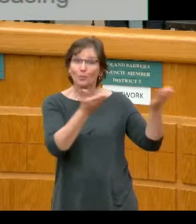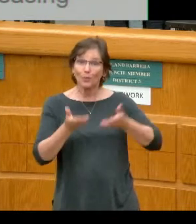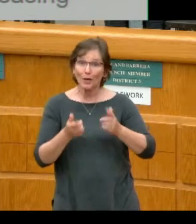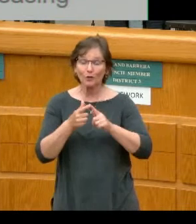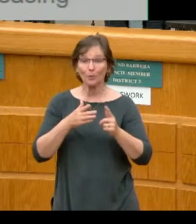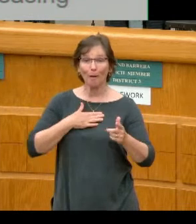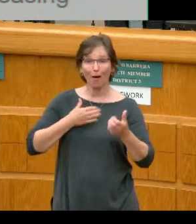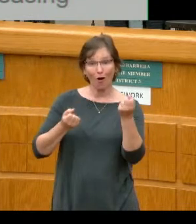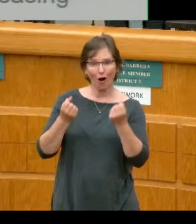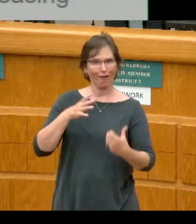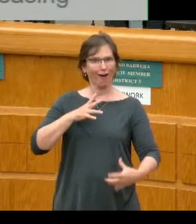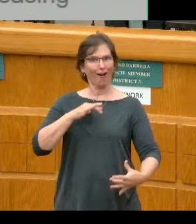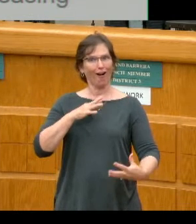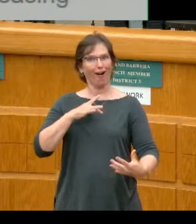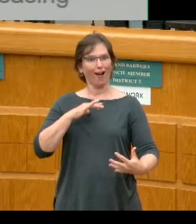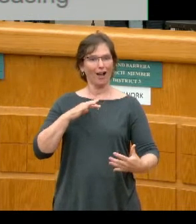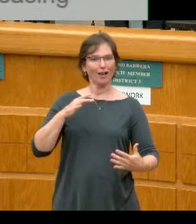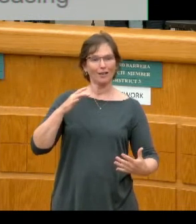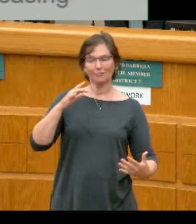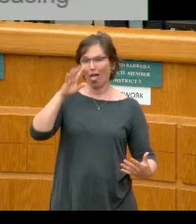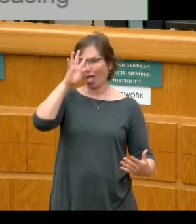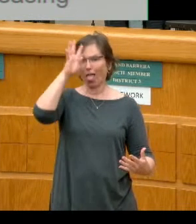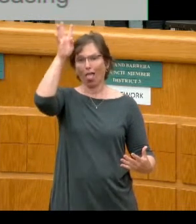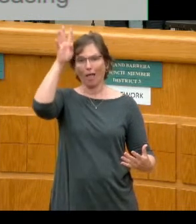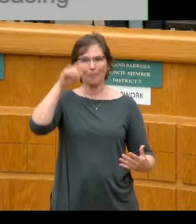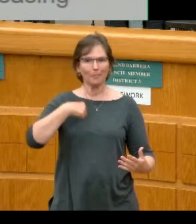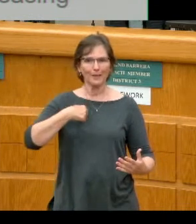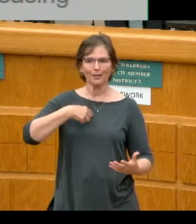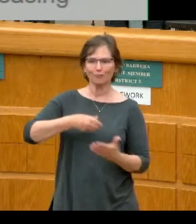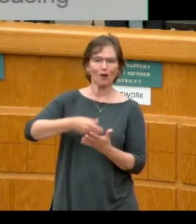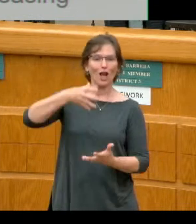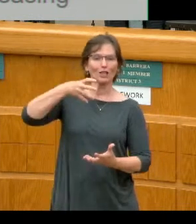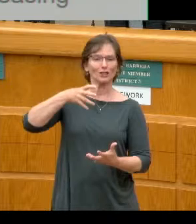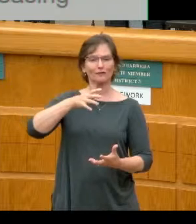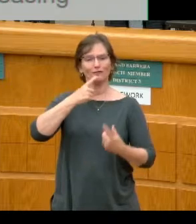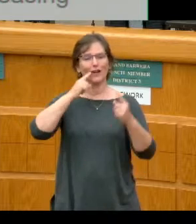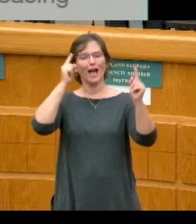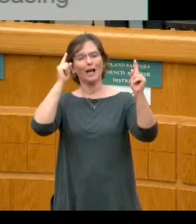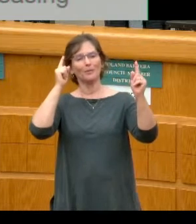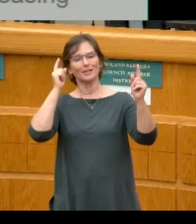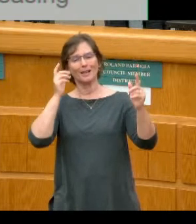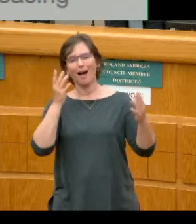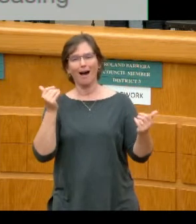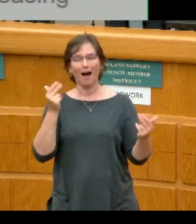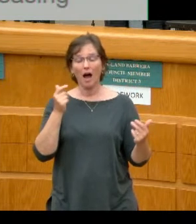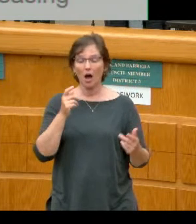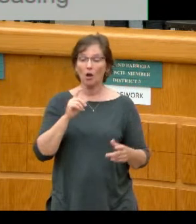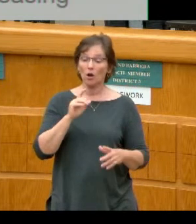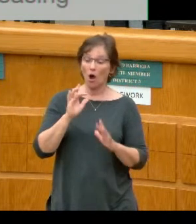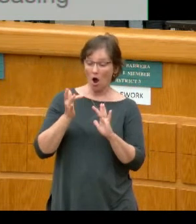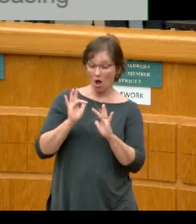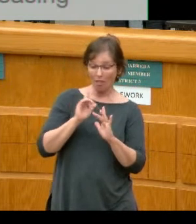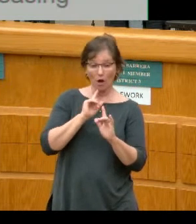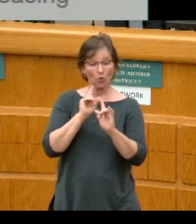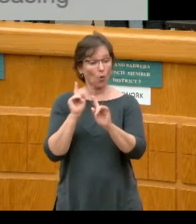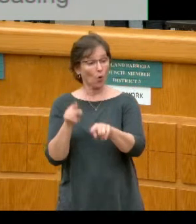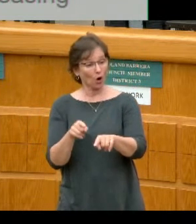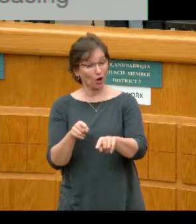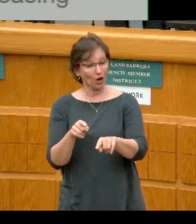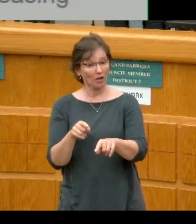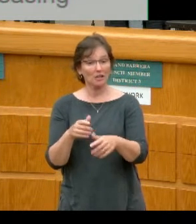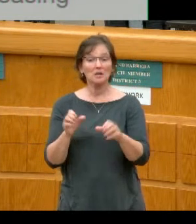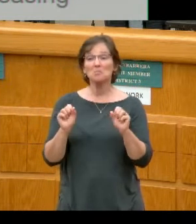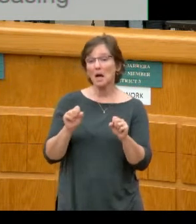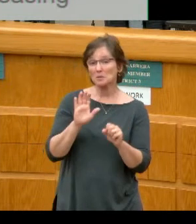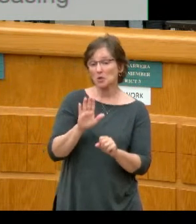This is the thing that I don't get. I love curbside. I love takeout. I wish I had this my whole life. I never want to go into a store again, ever.